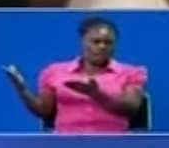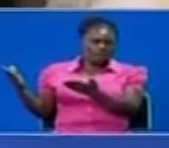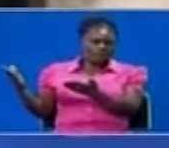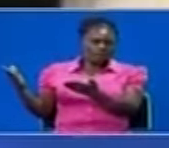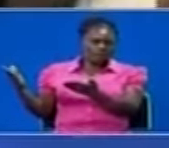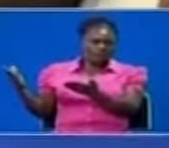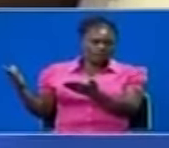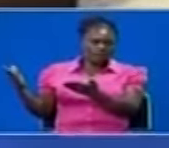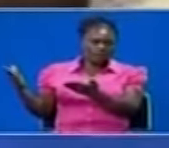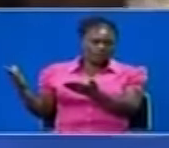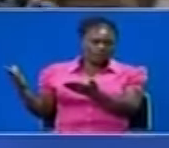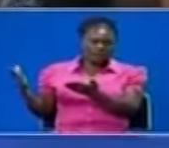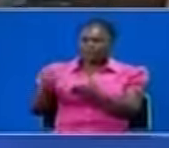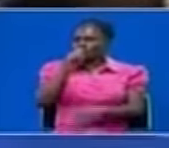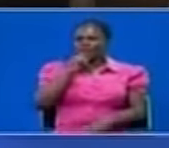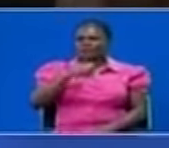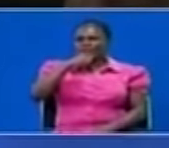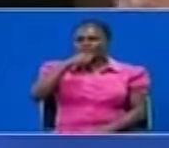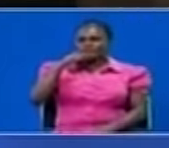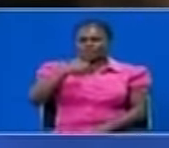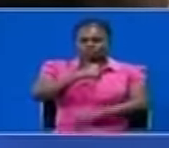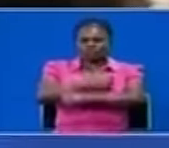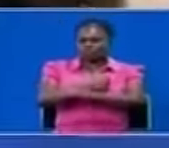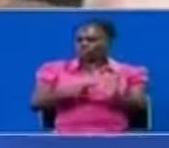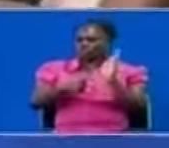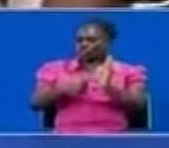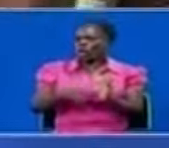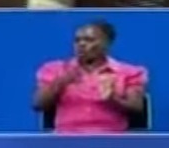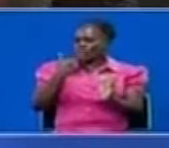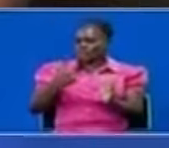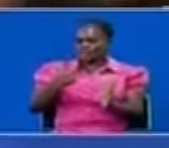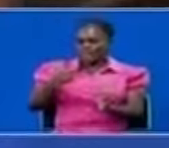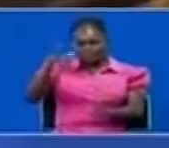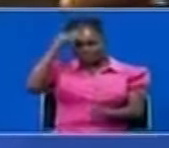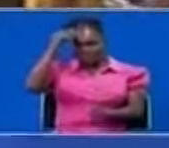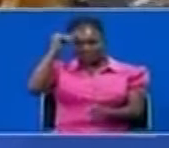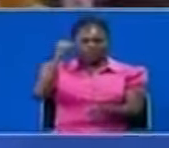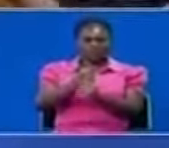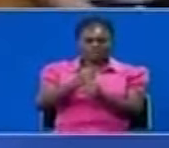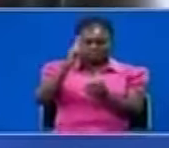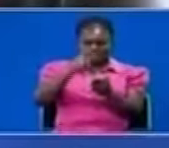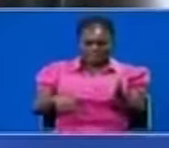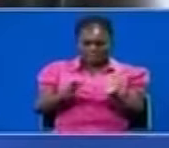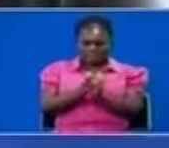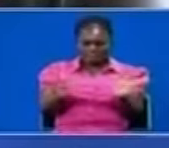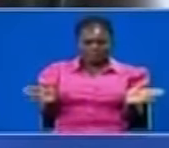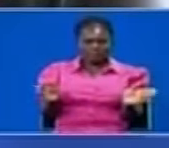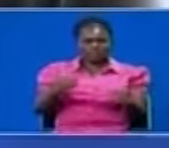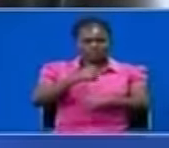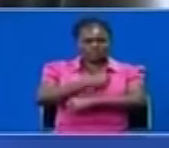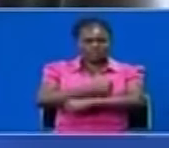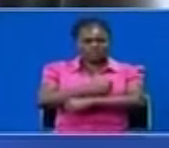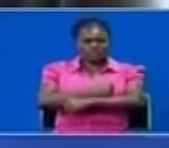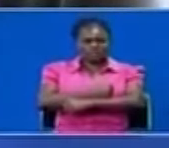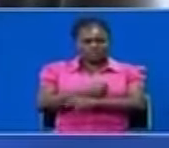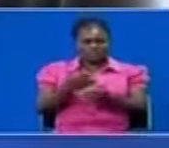caps. Overall, private schools have been exhibiting better academic performance than the public schools. We have reached a situation